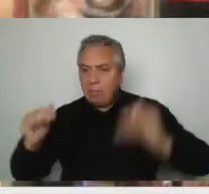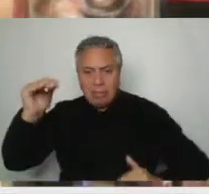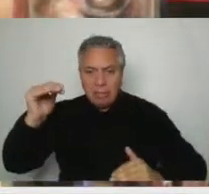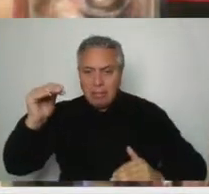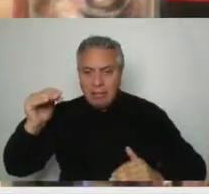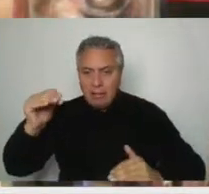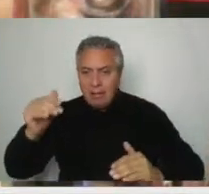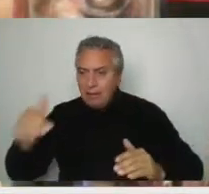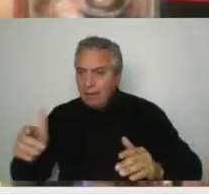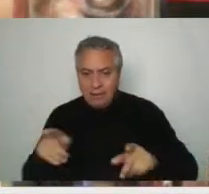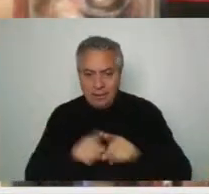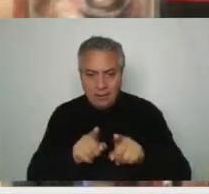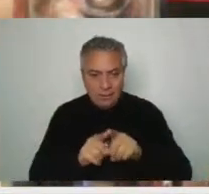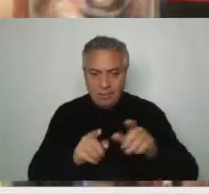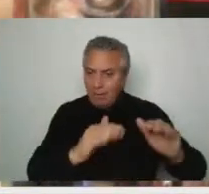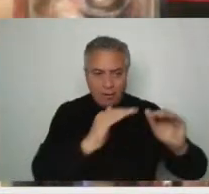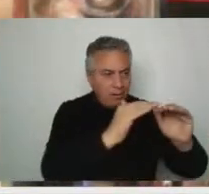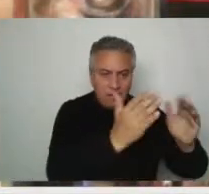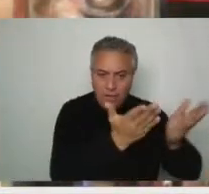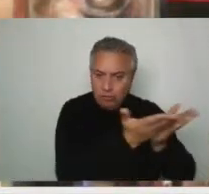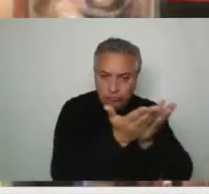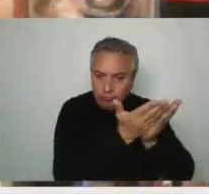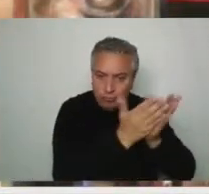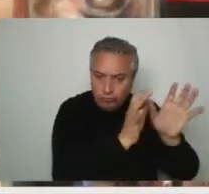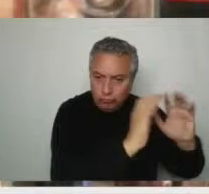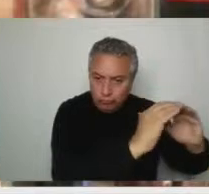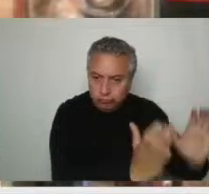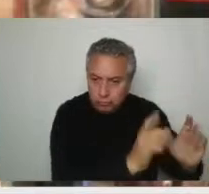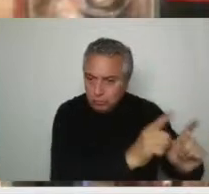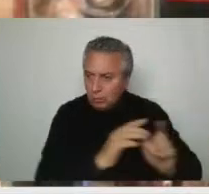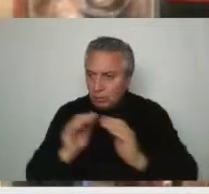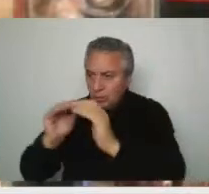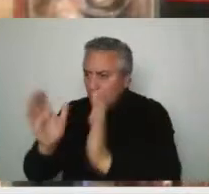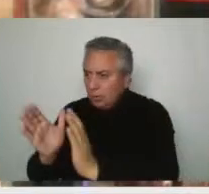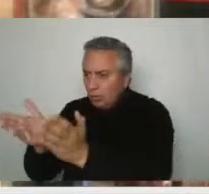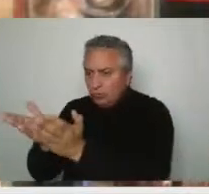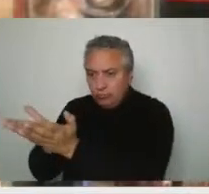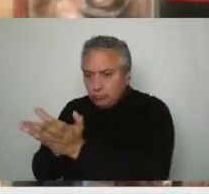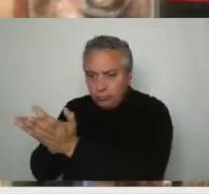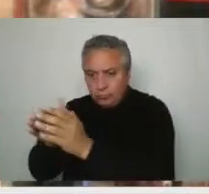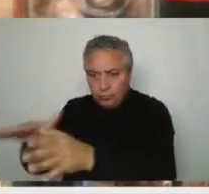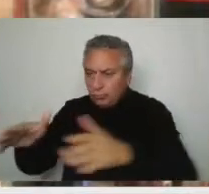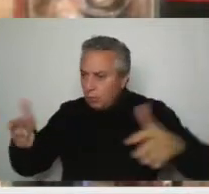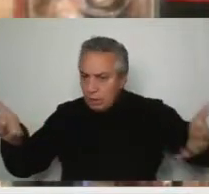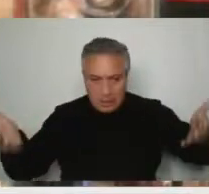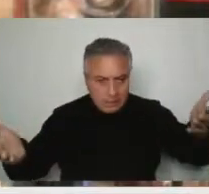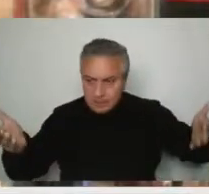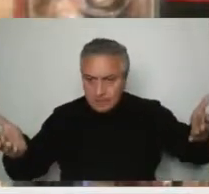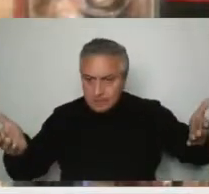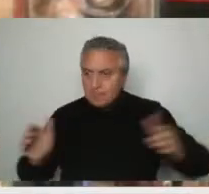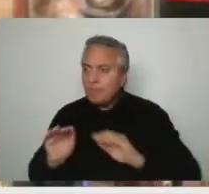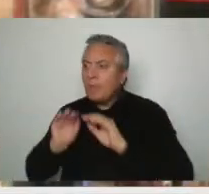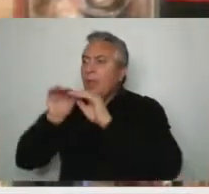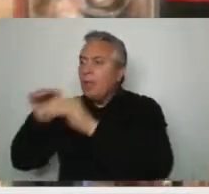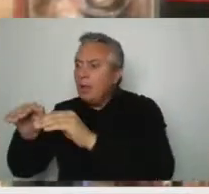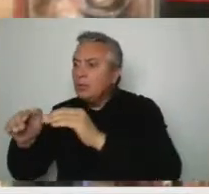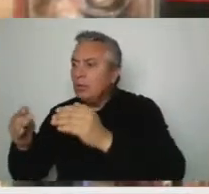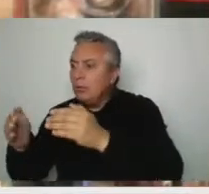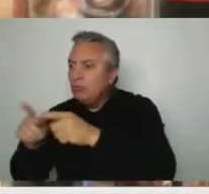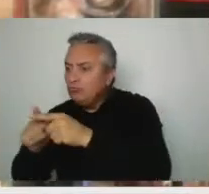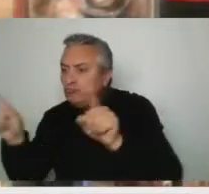index that refers to unequal opportunities and understanding why there are not the